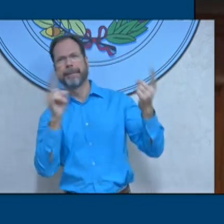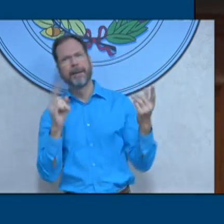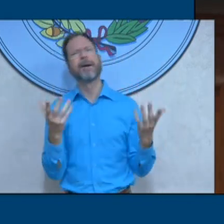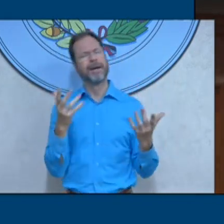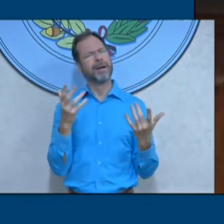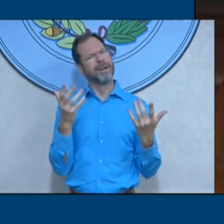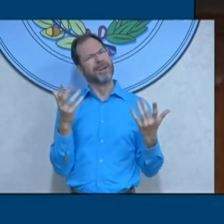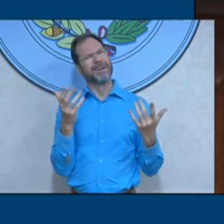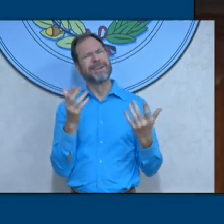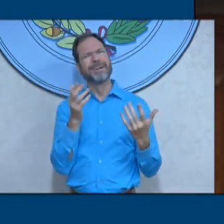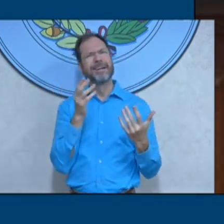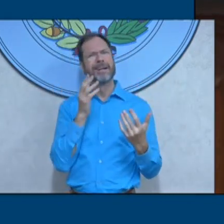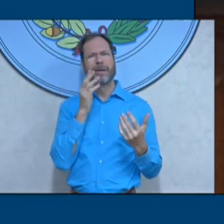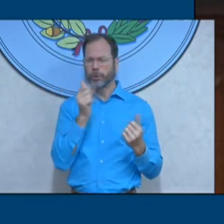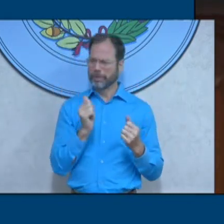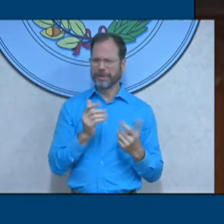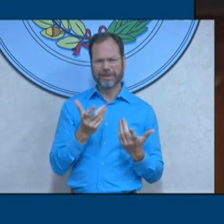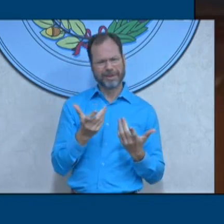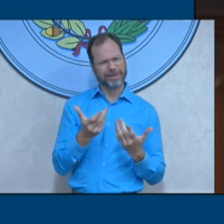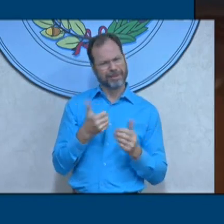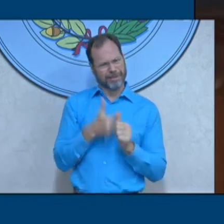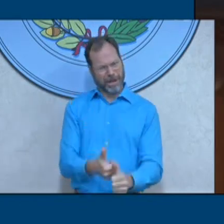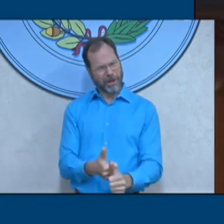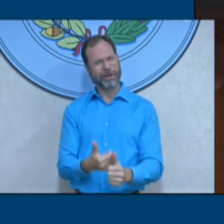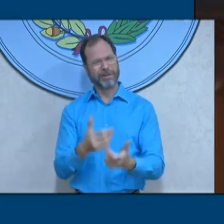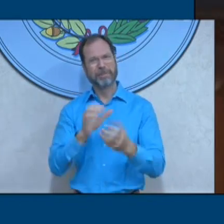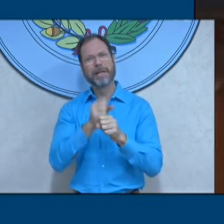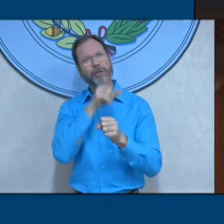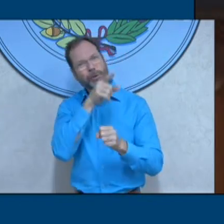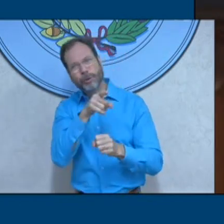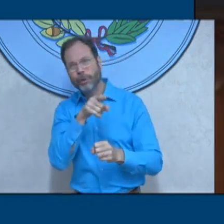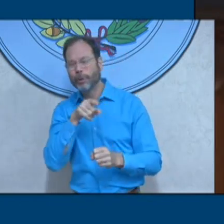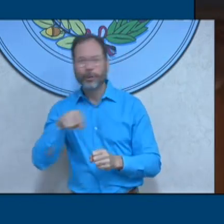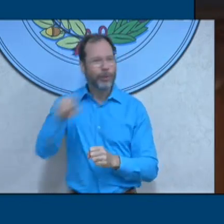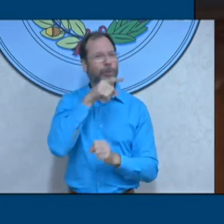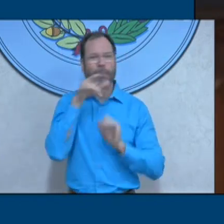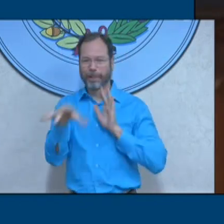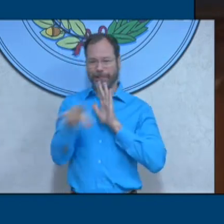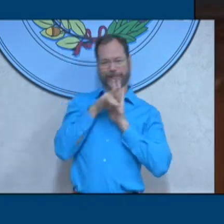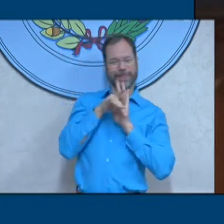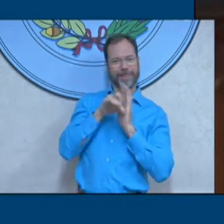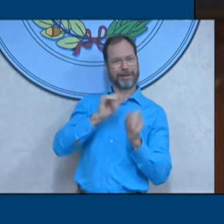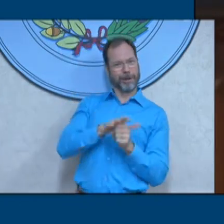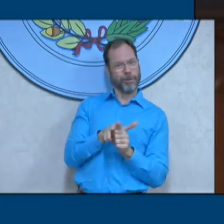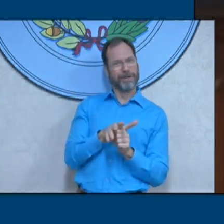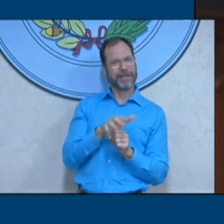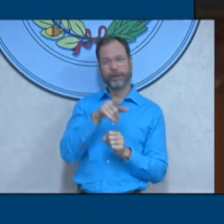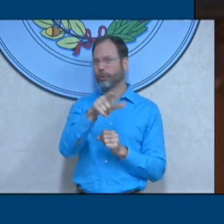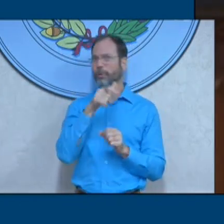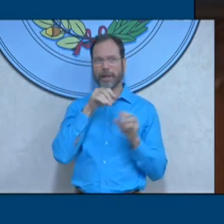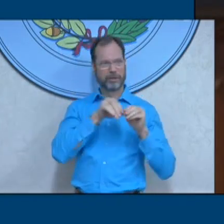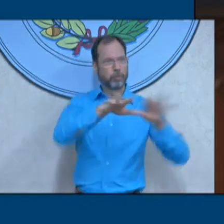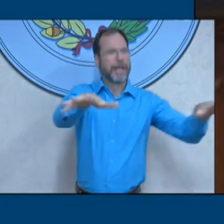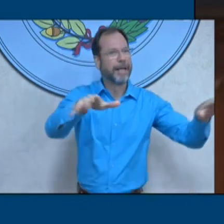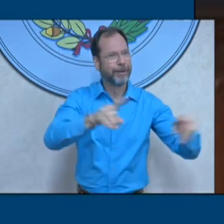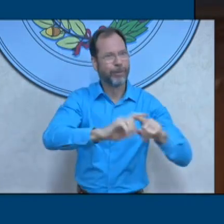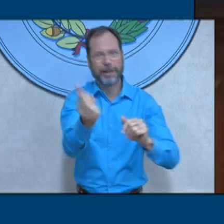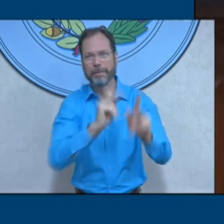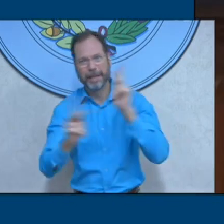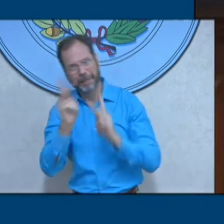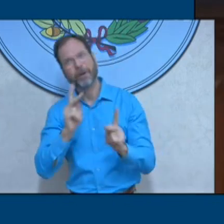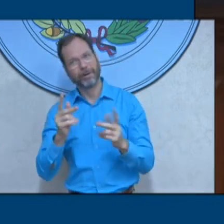case may be, you're going to be doing the types of things that will ensure you do not get COVID and that you will not be spreading